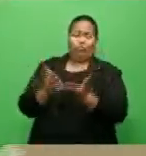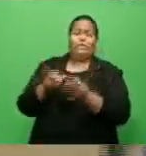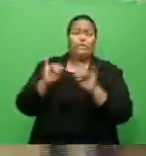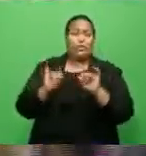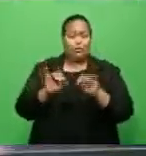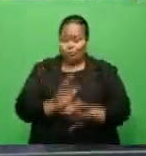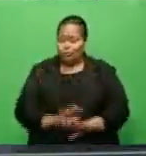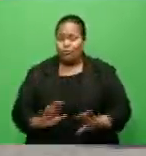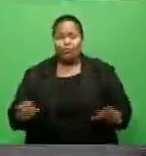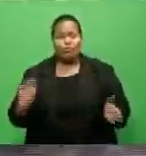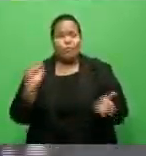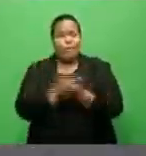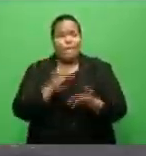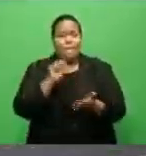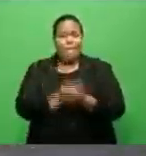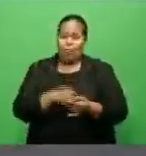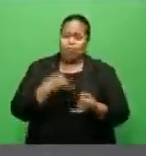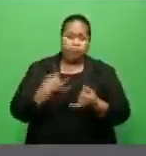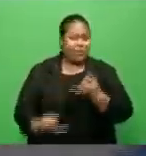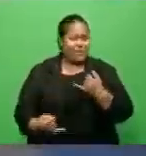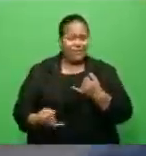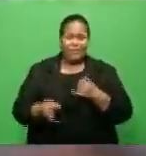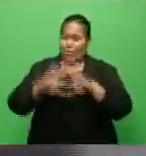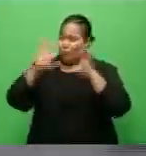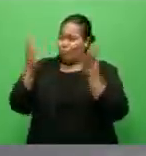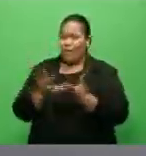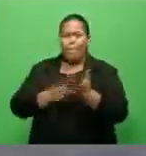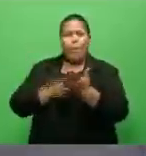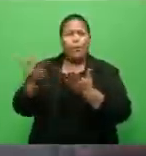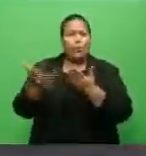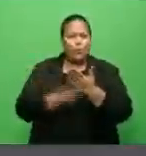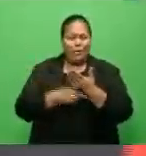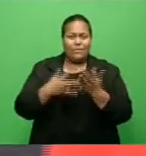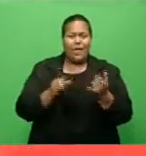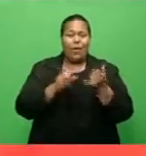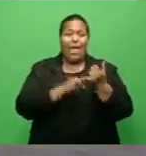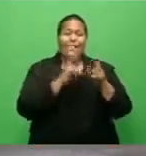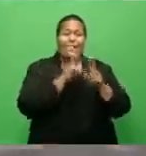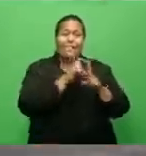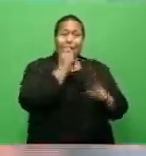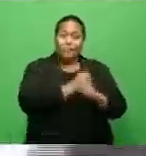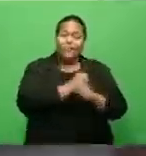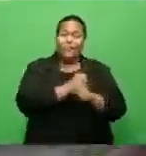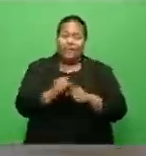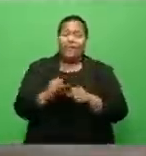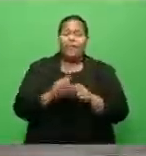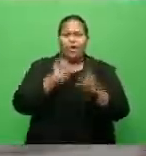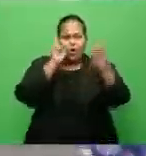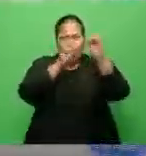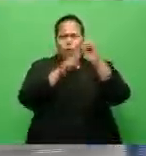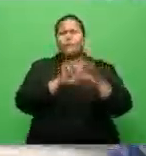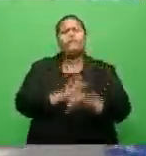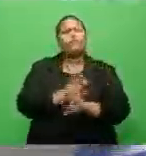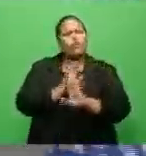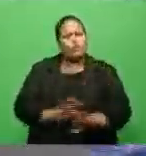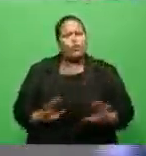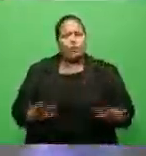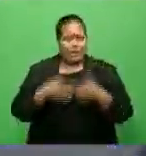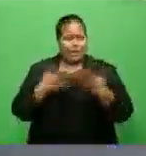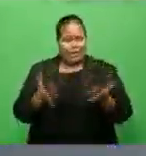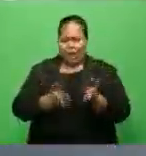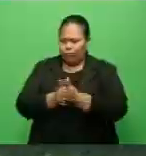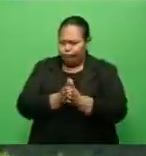risks unraveling global progress across several of the Sustainable Development Goals for children, putting already ambitious targets out